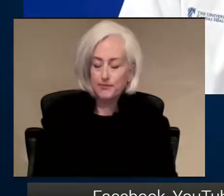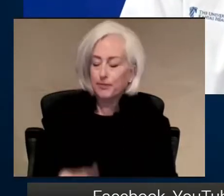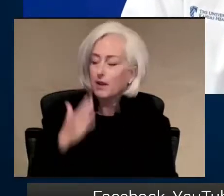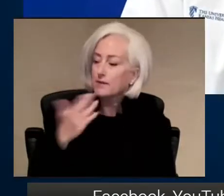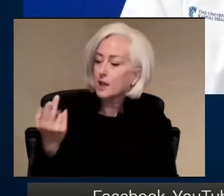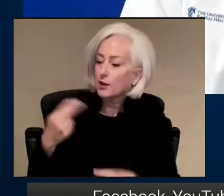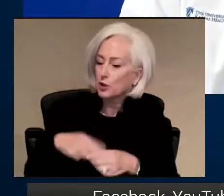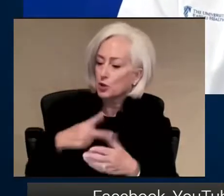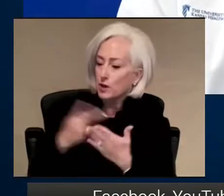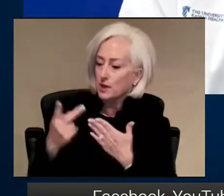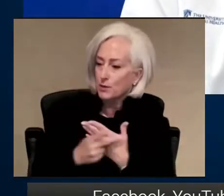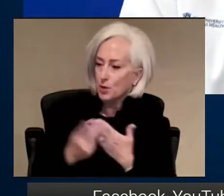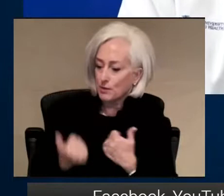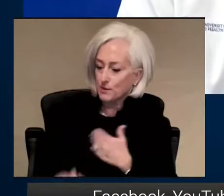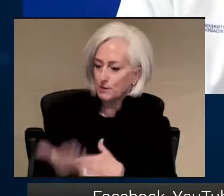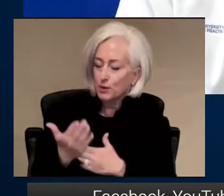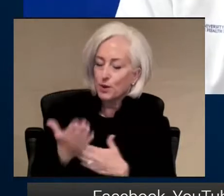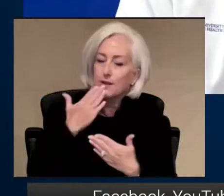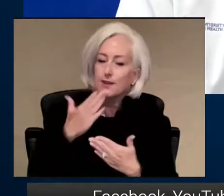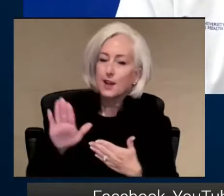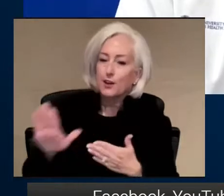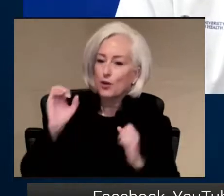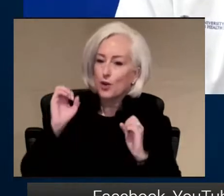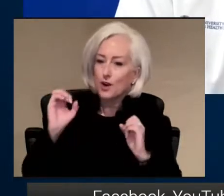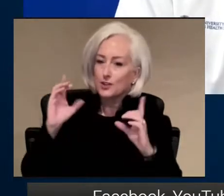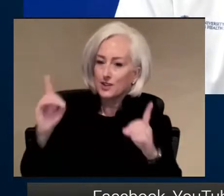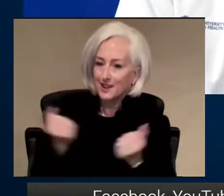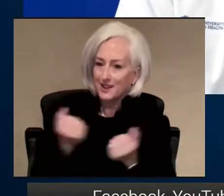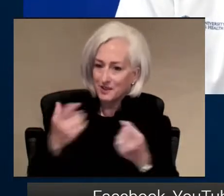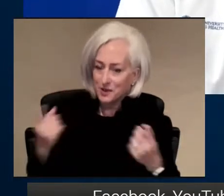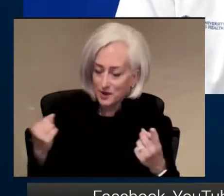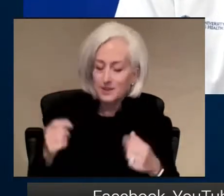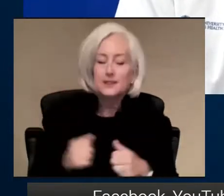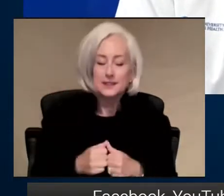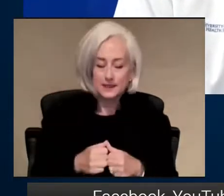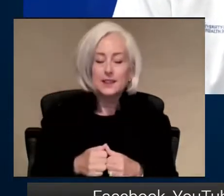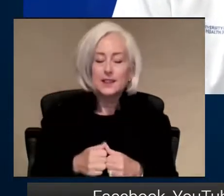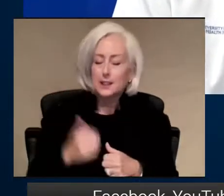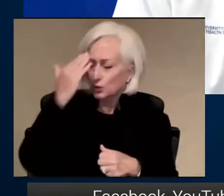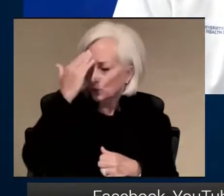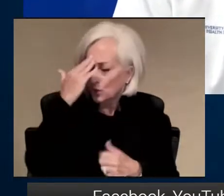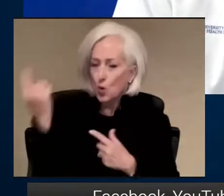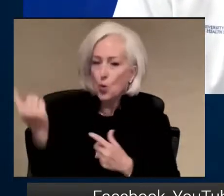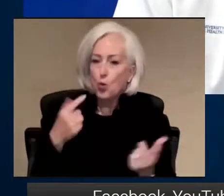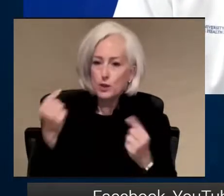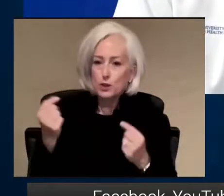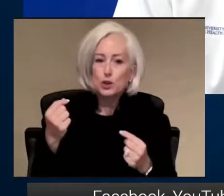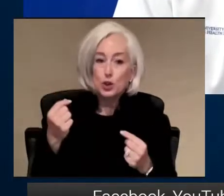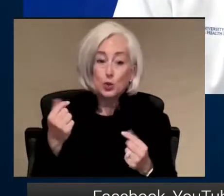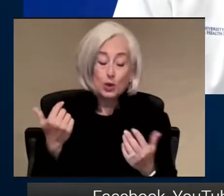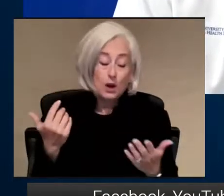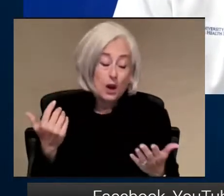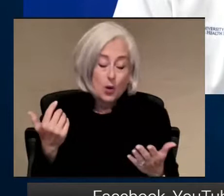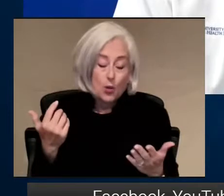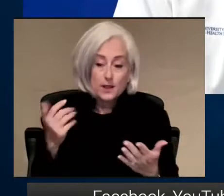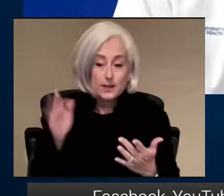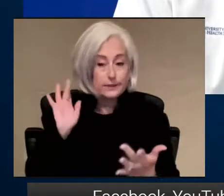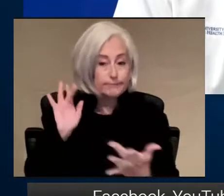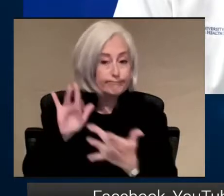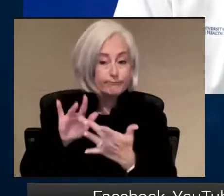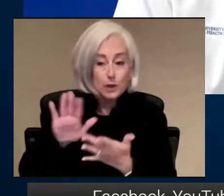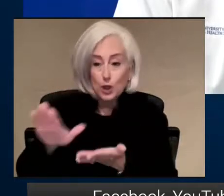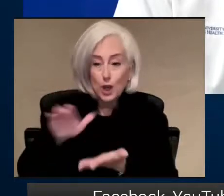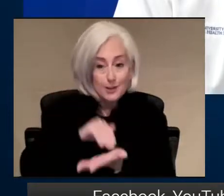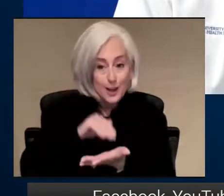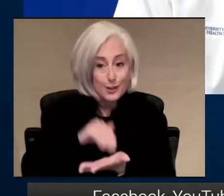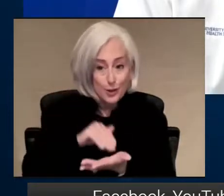and appreciate education for all of us, and know what to do if they, which I assume is get a hold of your doc and get to work